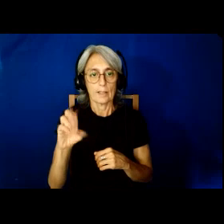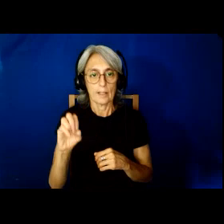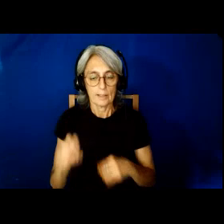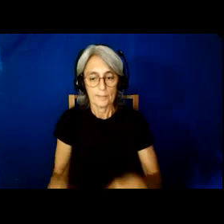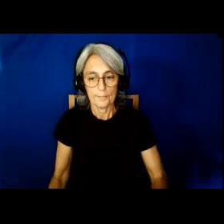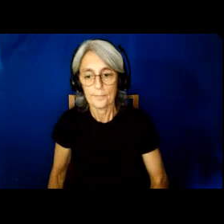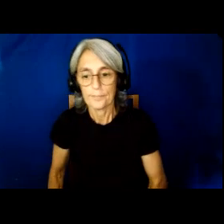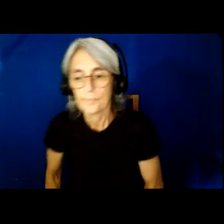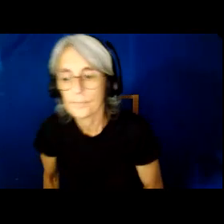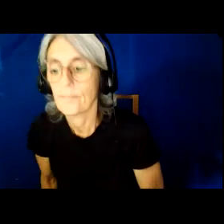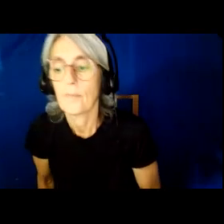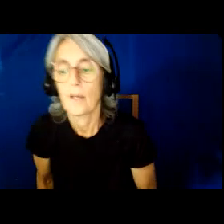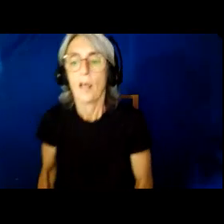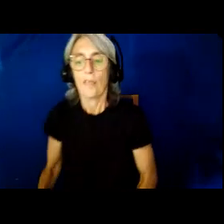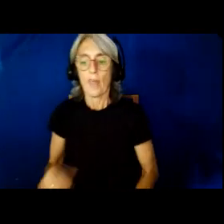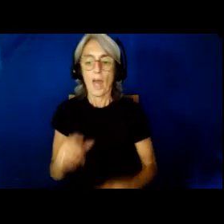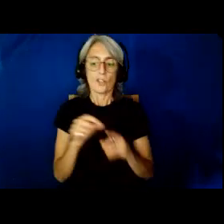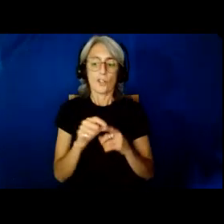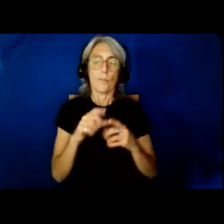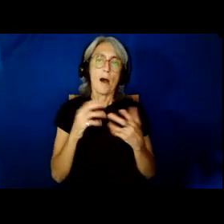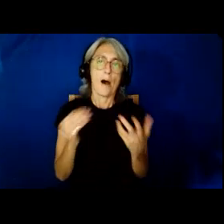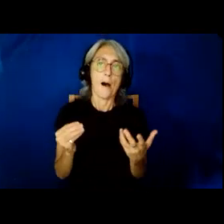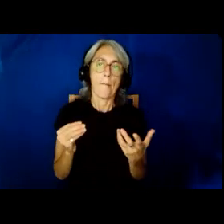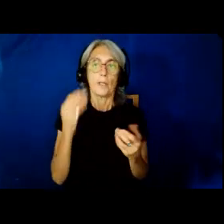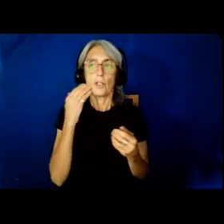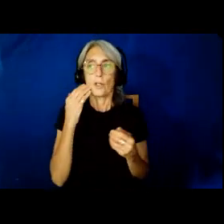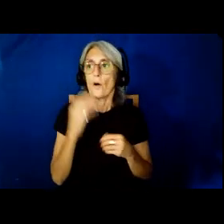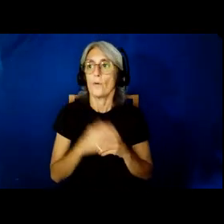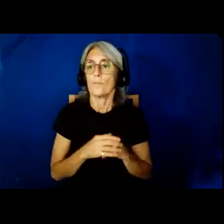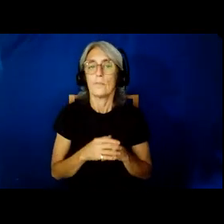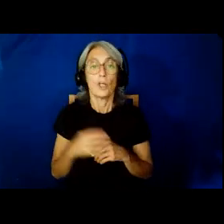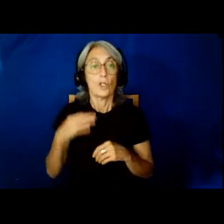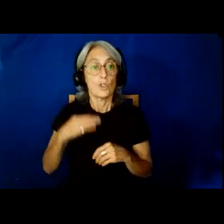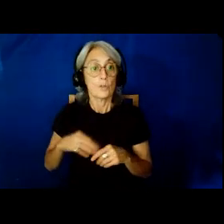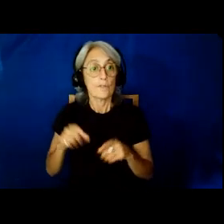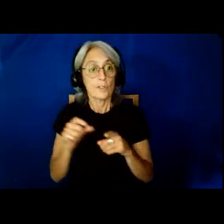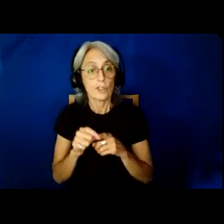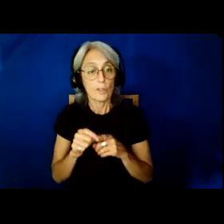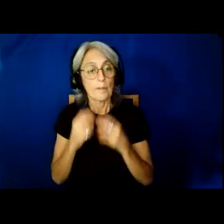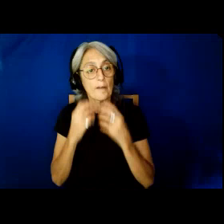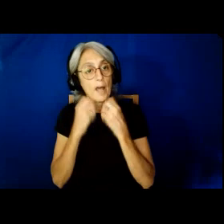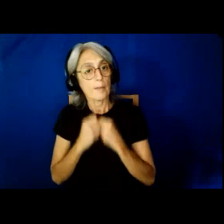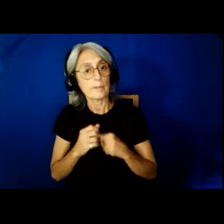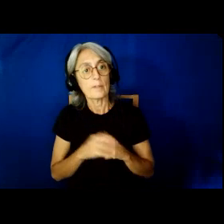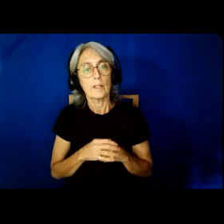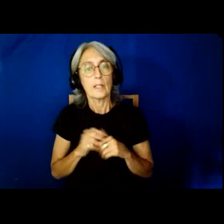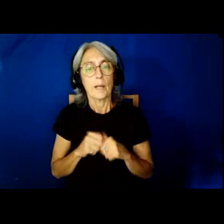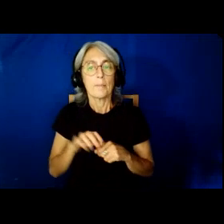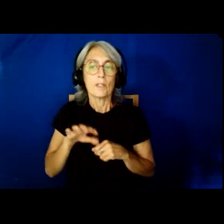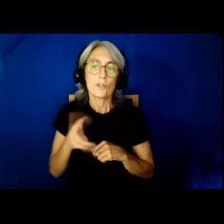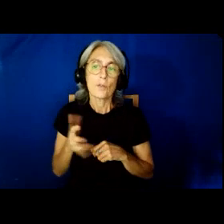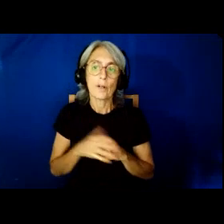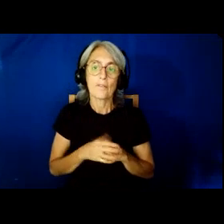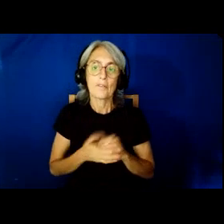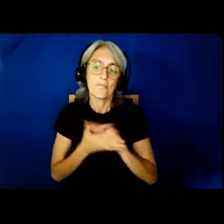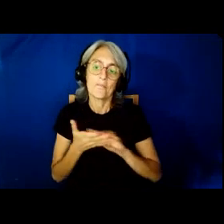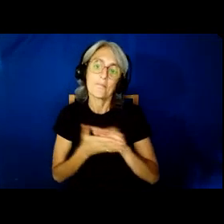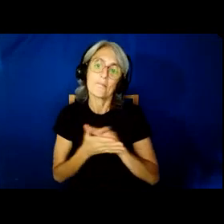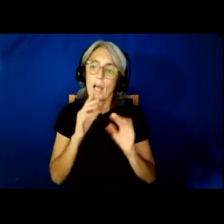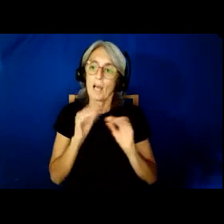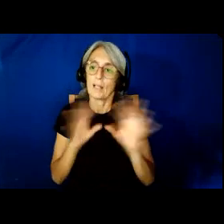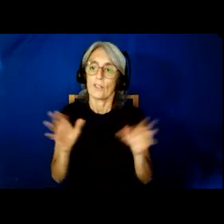that, you know, we find useful and valuable, but it can also be sort of left undefined and less clear.